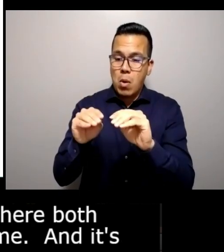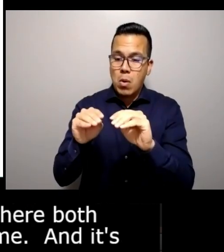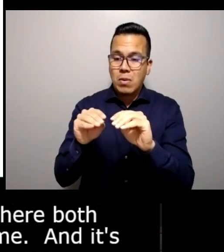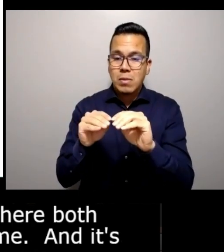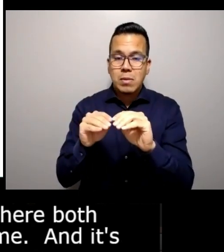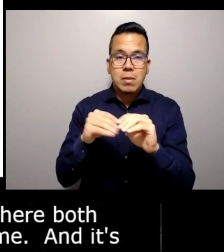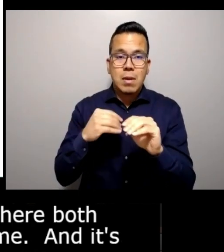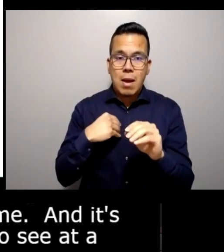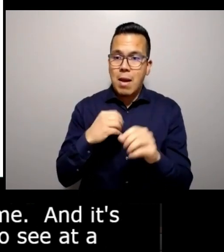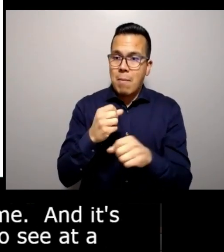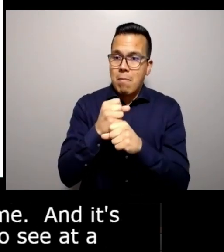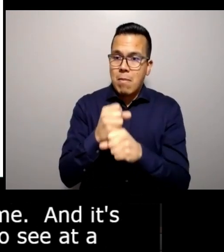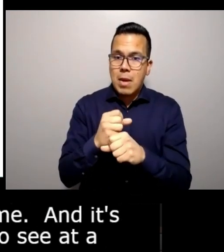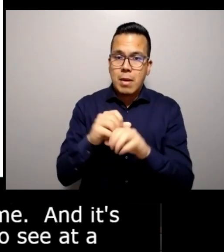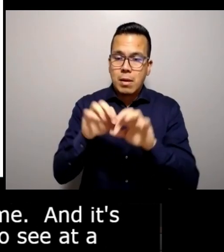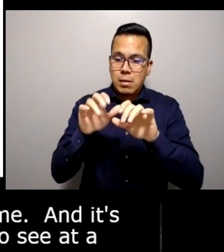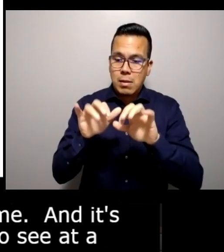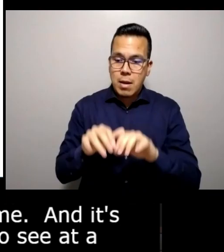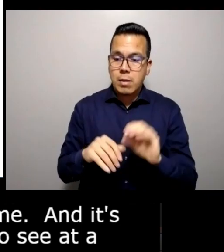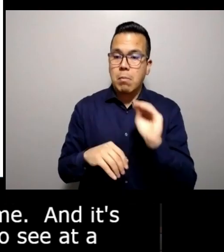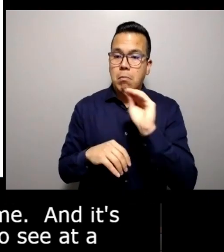time.